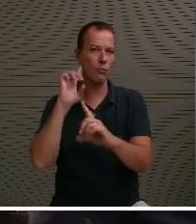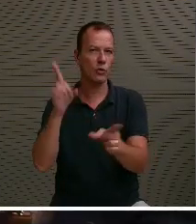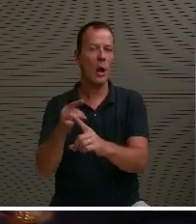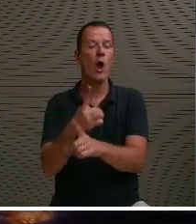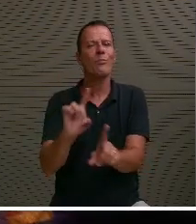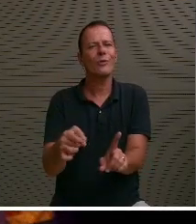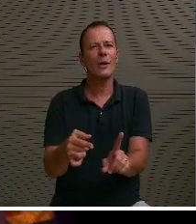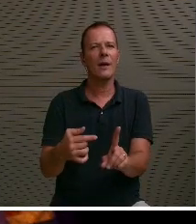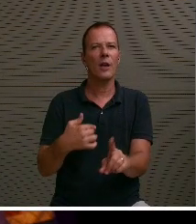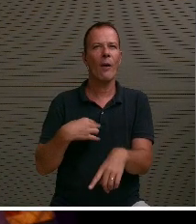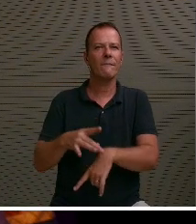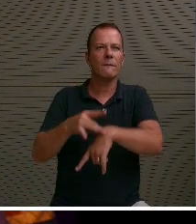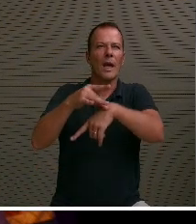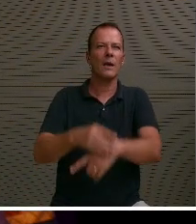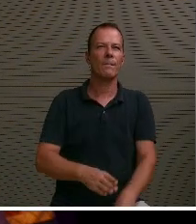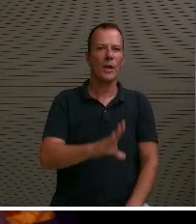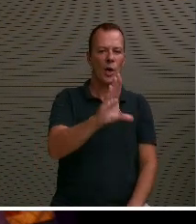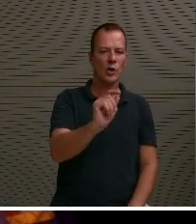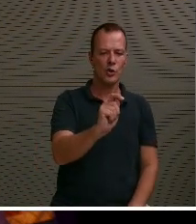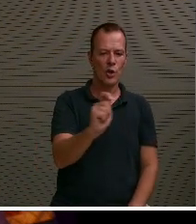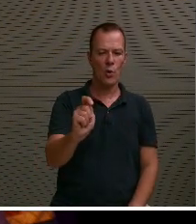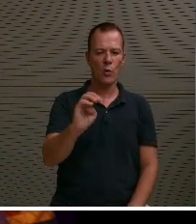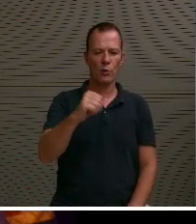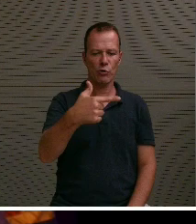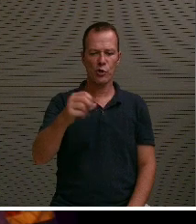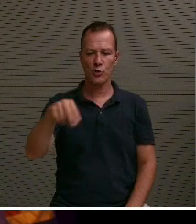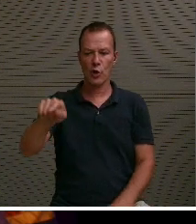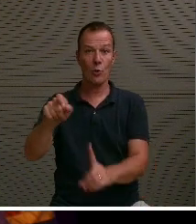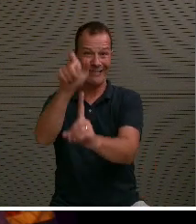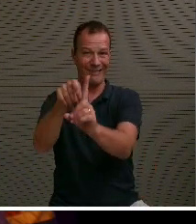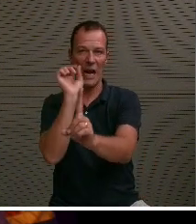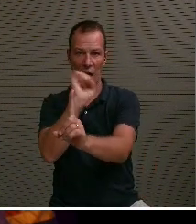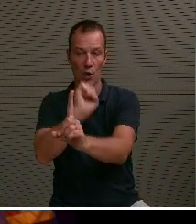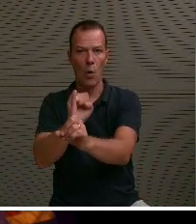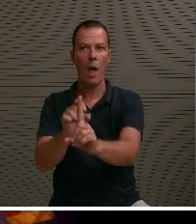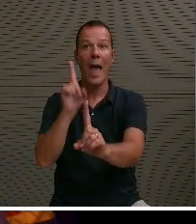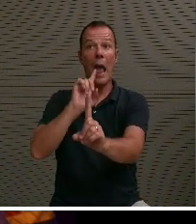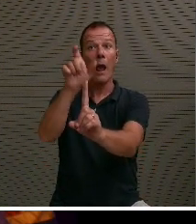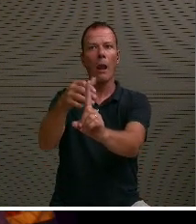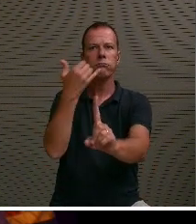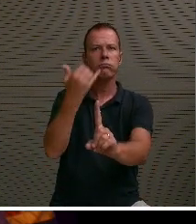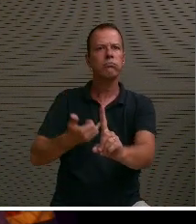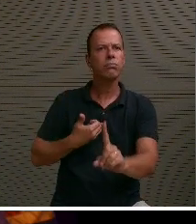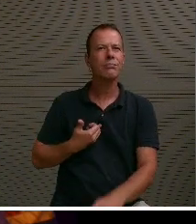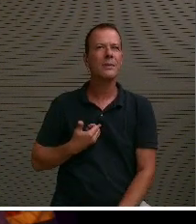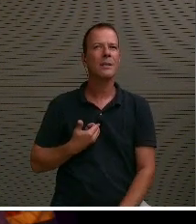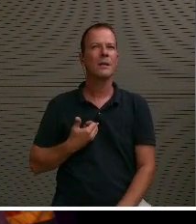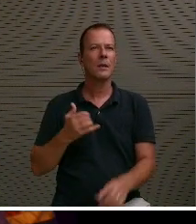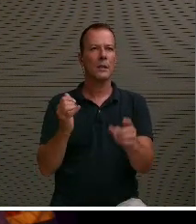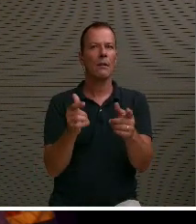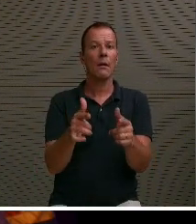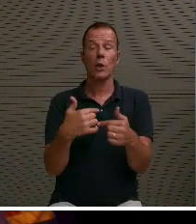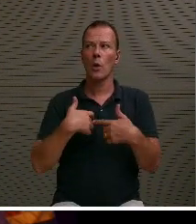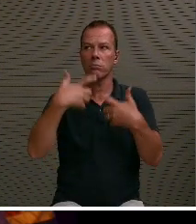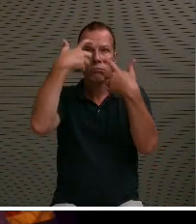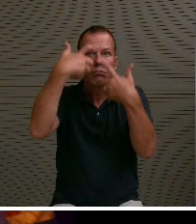I was a child. And he contacted me at the Banda Congo official page, and I didn't believe it was true. I didn't answer.